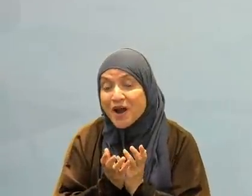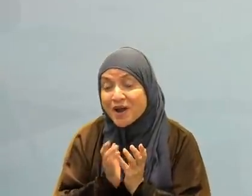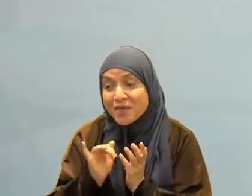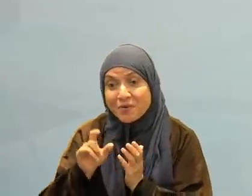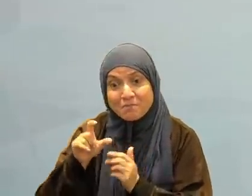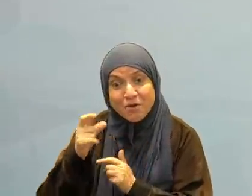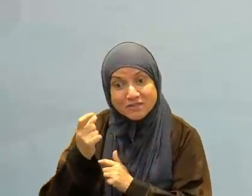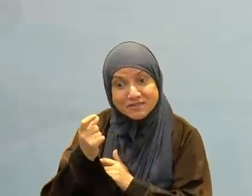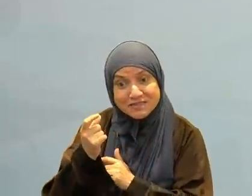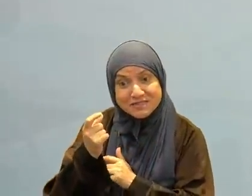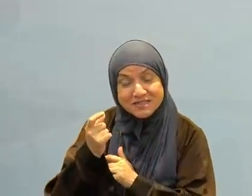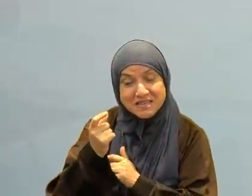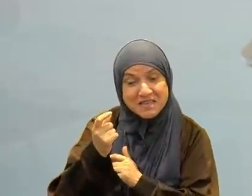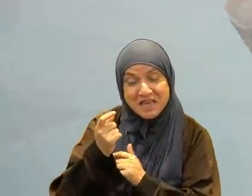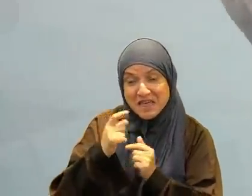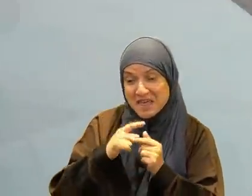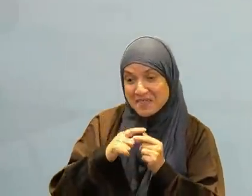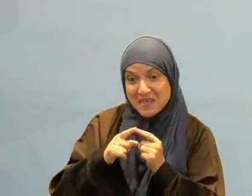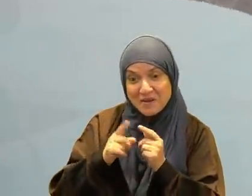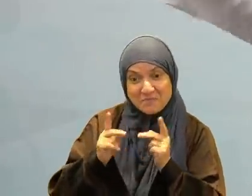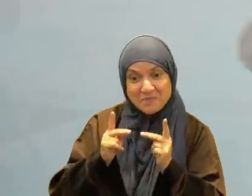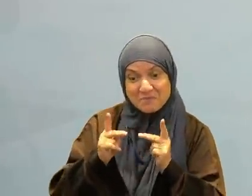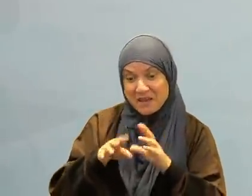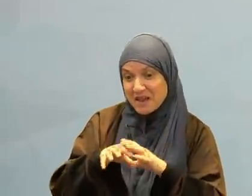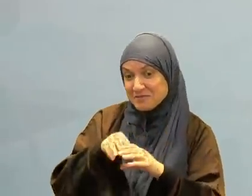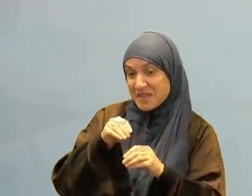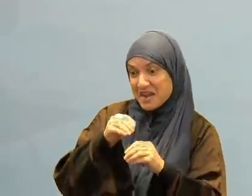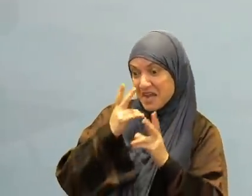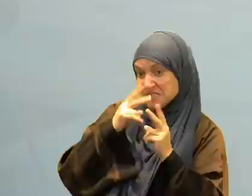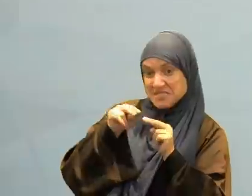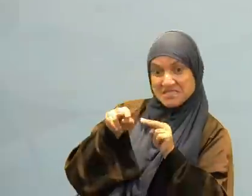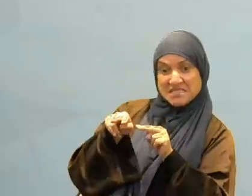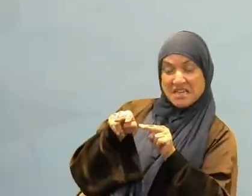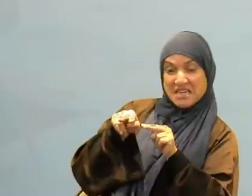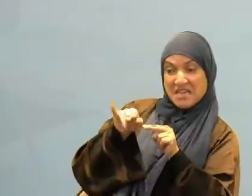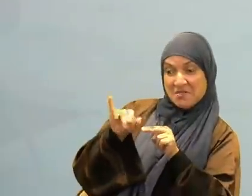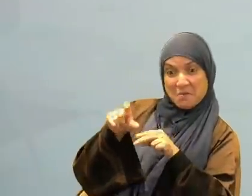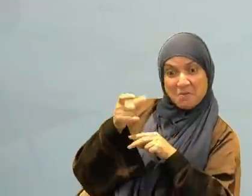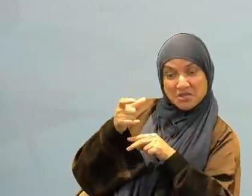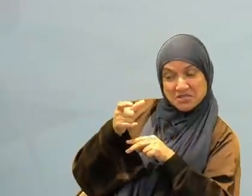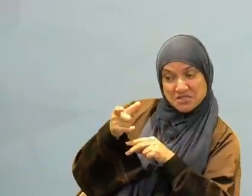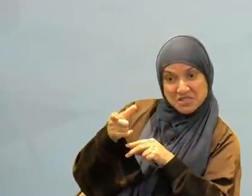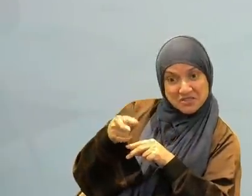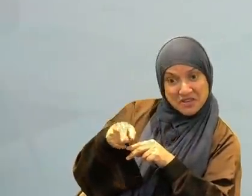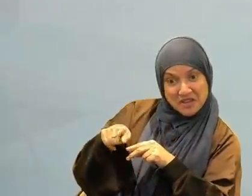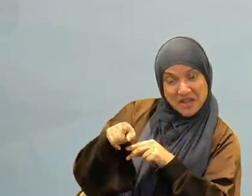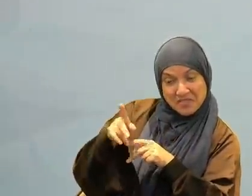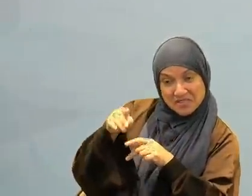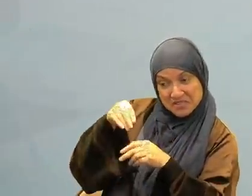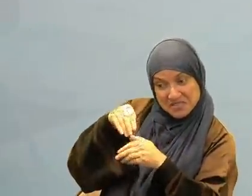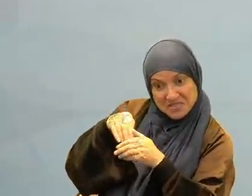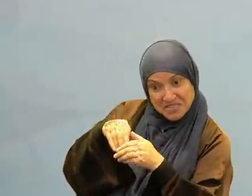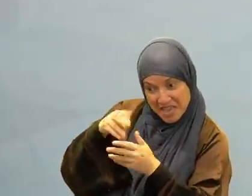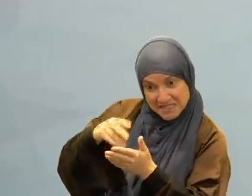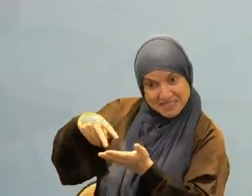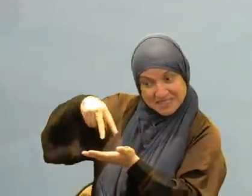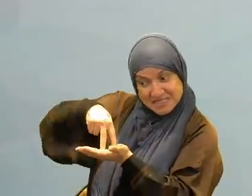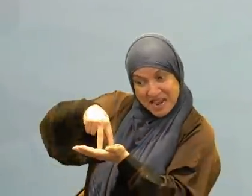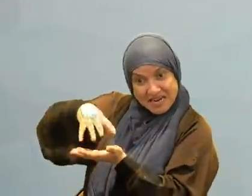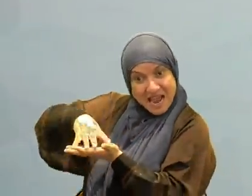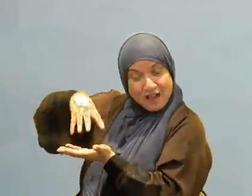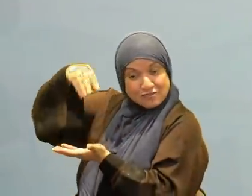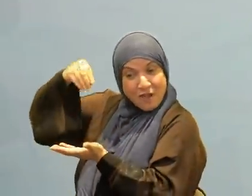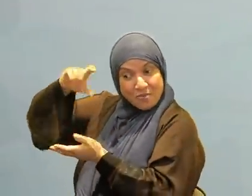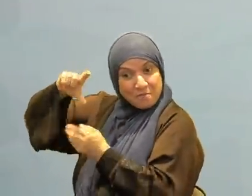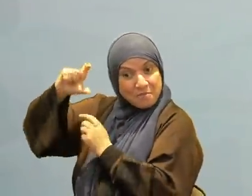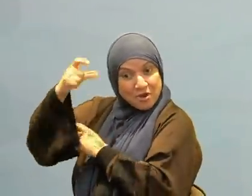the Muslims as they go into their masjid, and we're having iftar outside. And subhanAllah, this is not to do